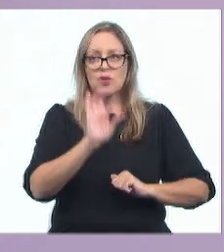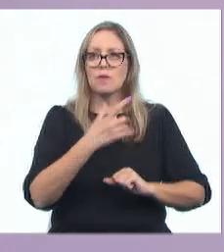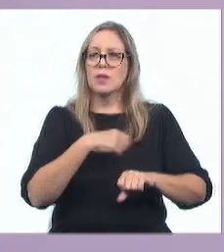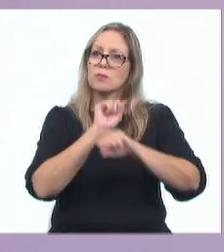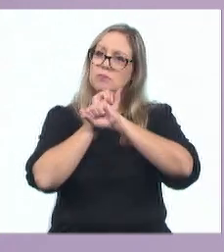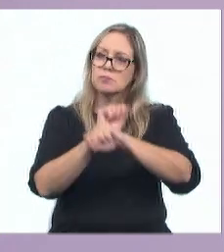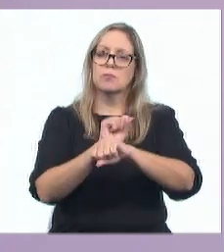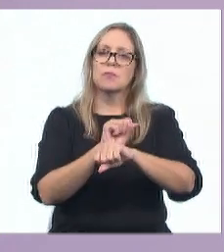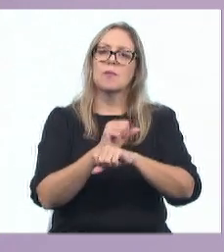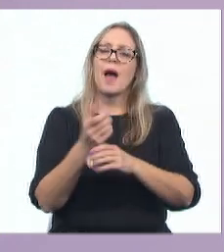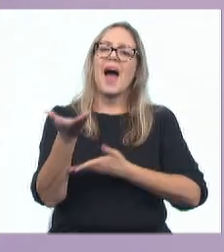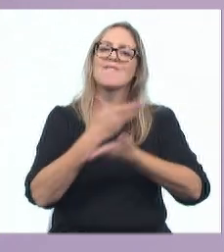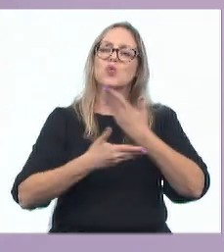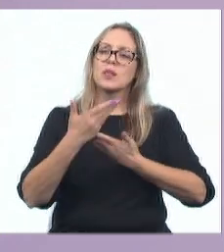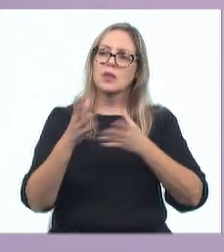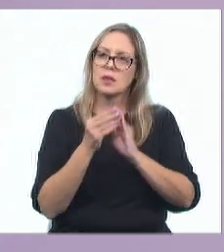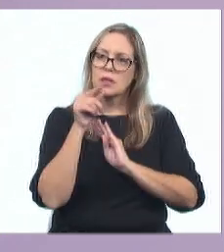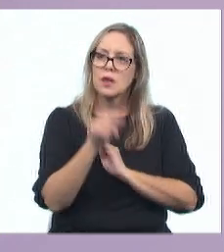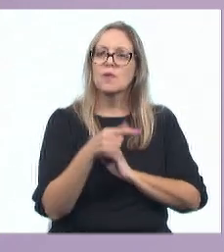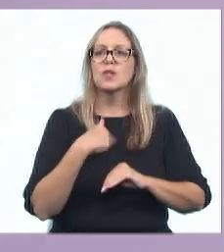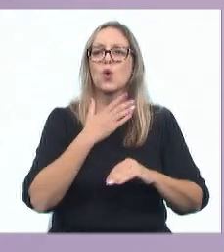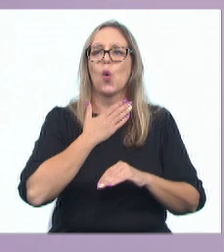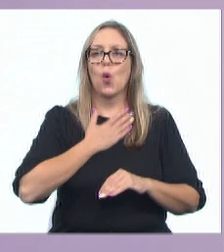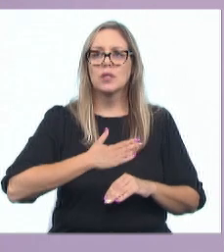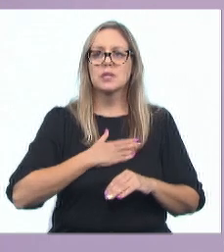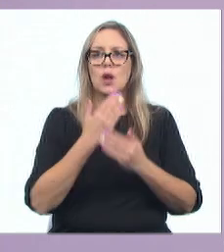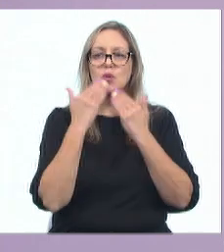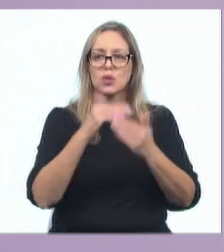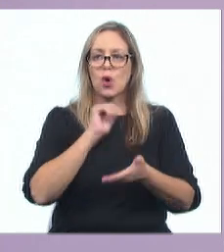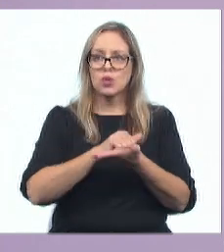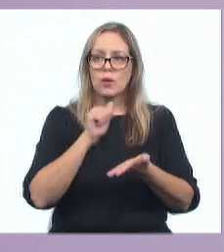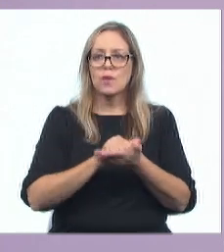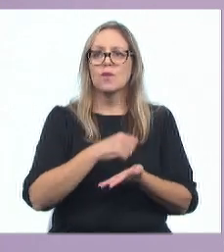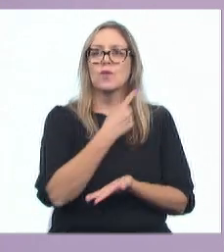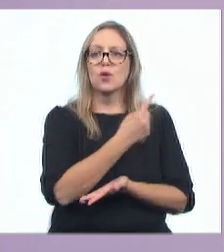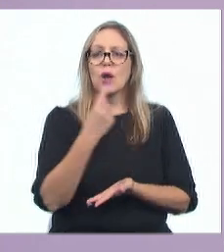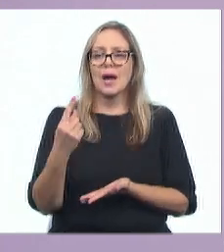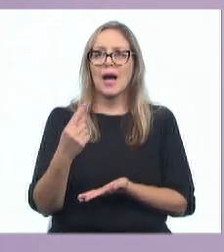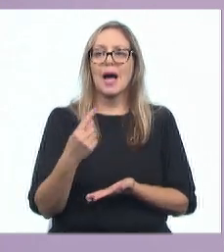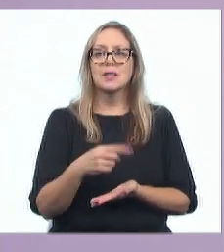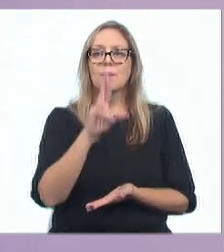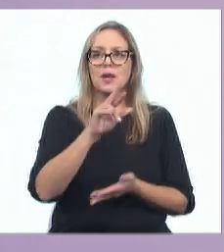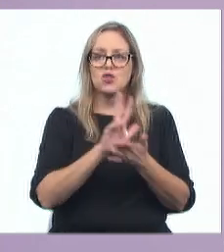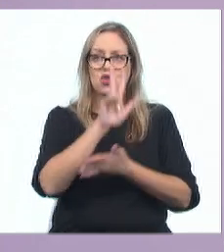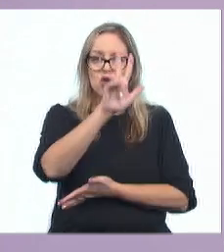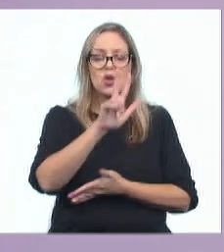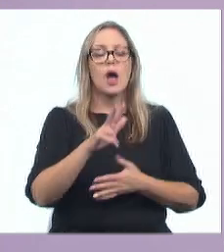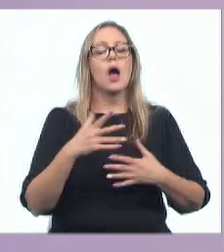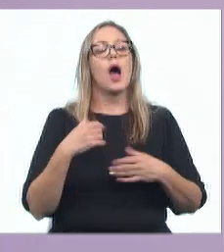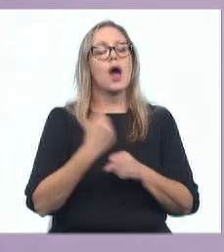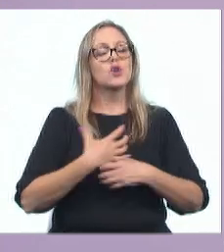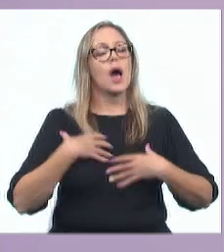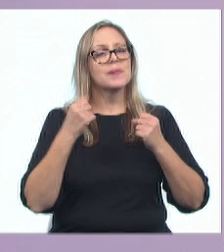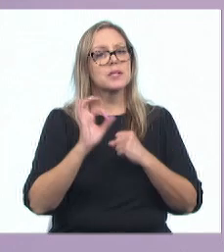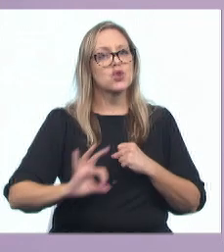solidarity. And I also want to thank all the journalists and everyone at Reshet 13 for the brave work they're doing at